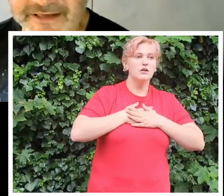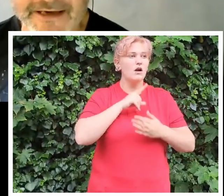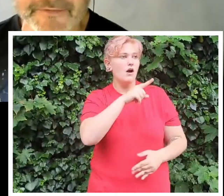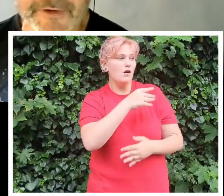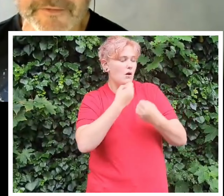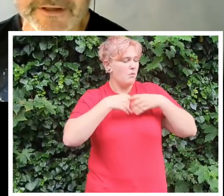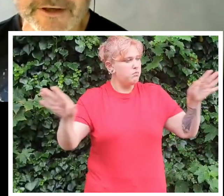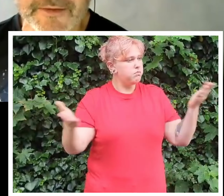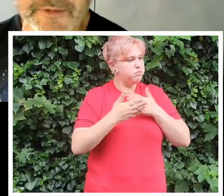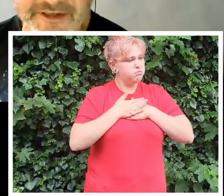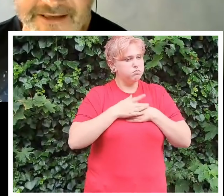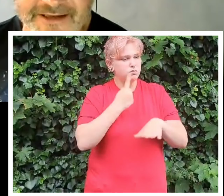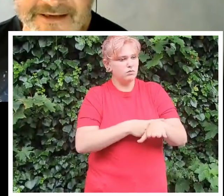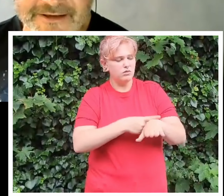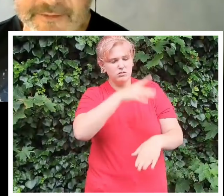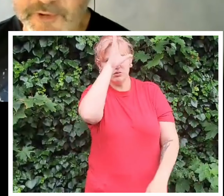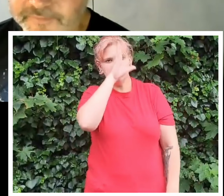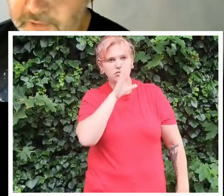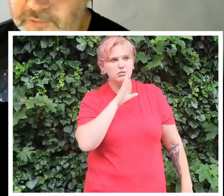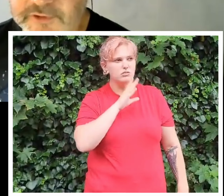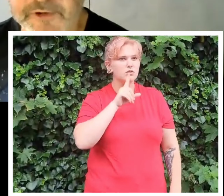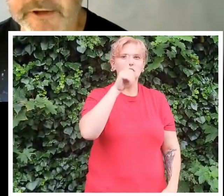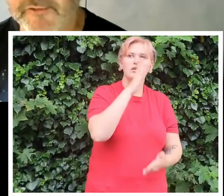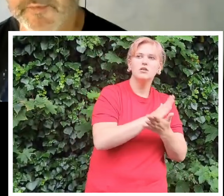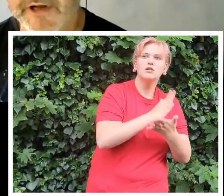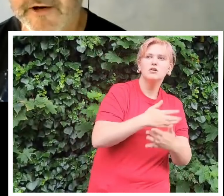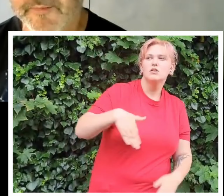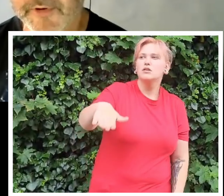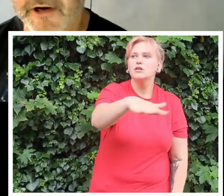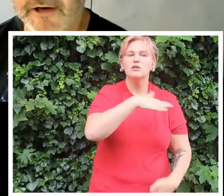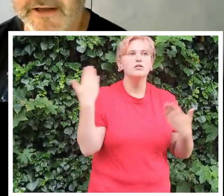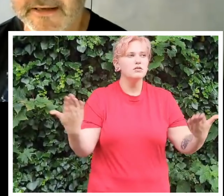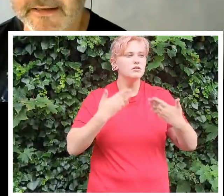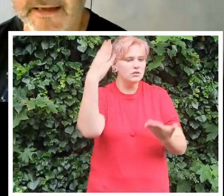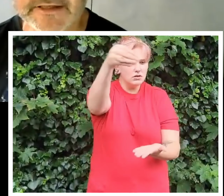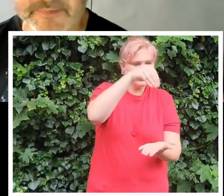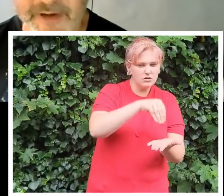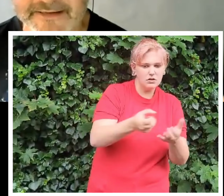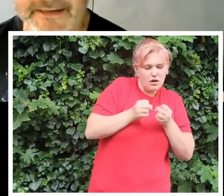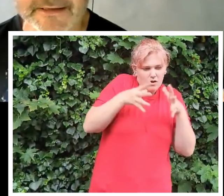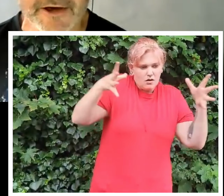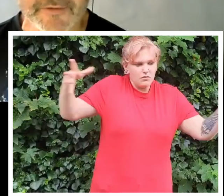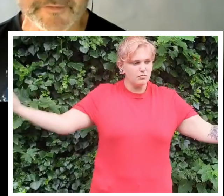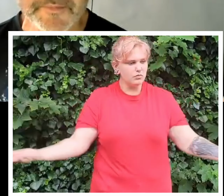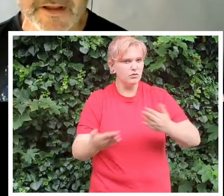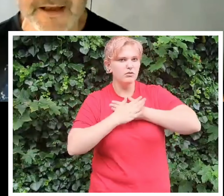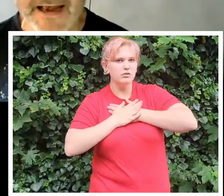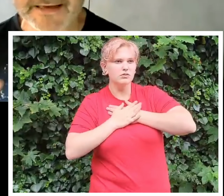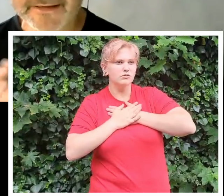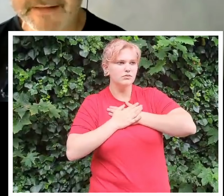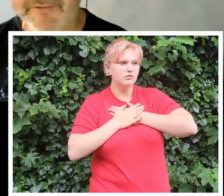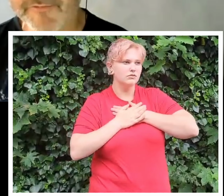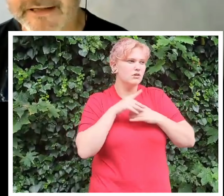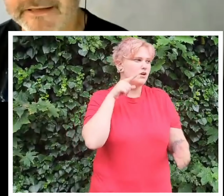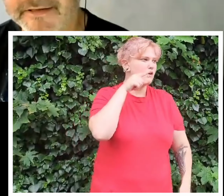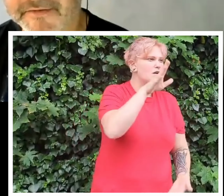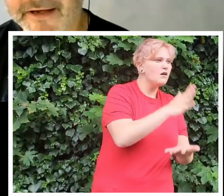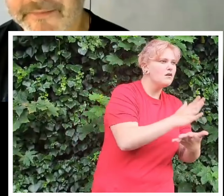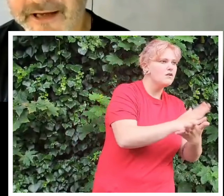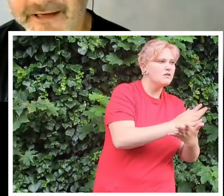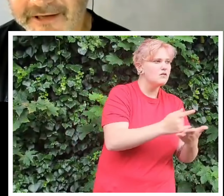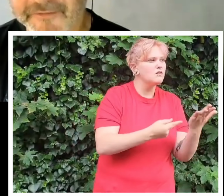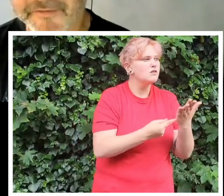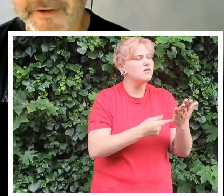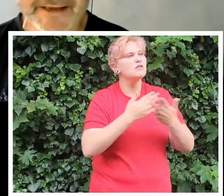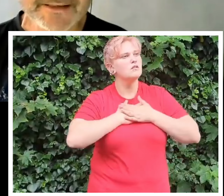There is a lack of love at times, sadly. But of course, we can all play our part in expanding love. And that really is the